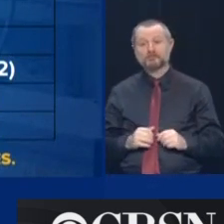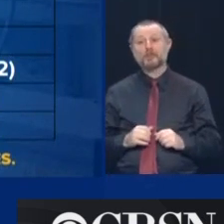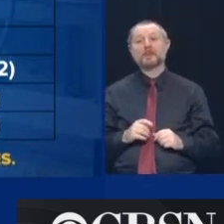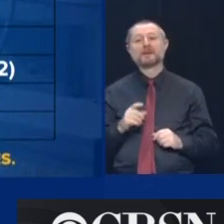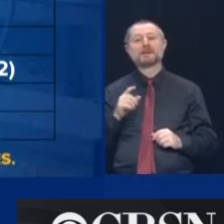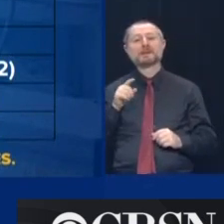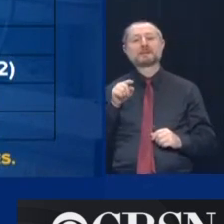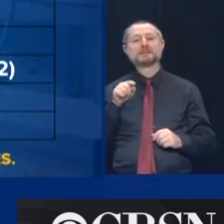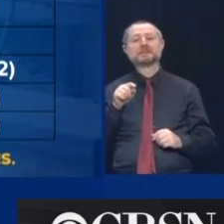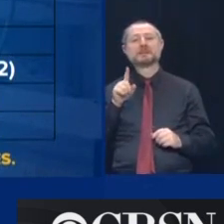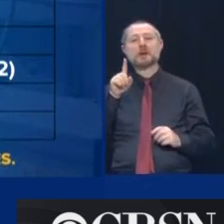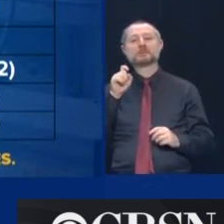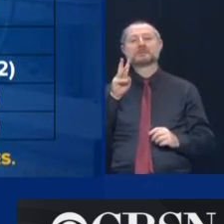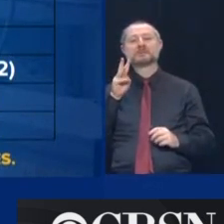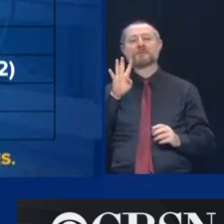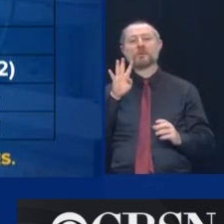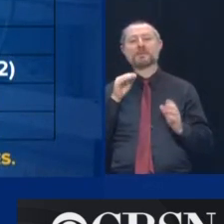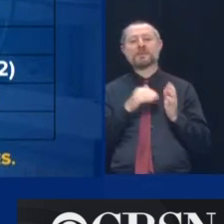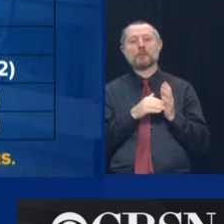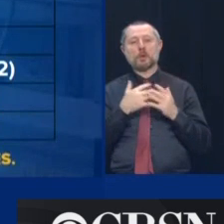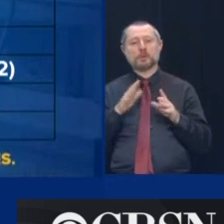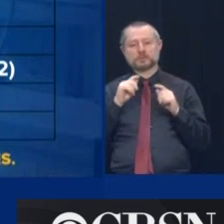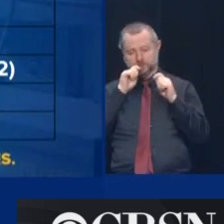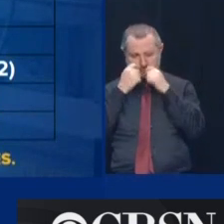tests, 47 deaths.